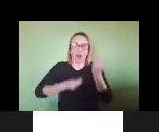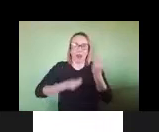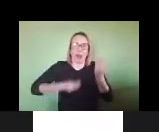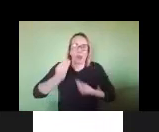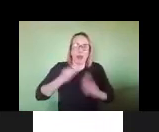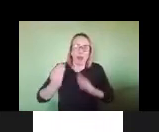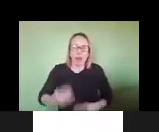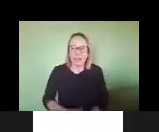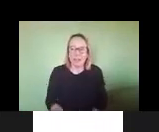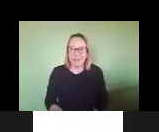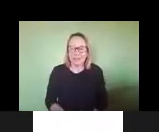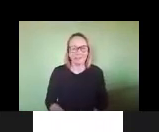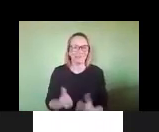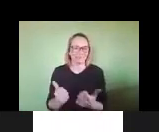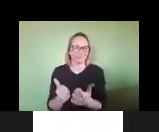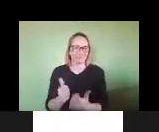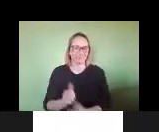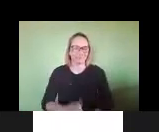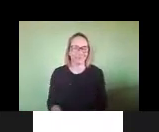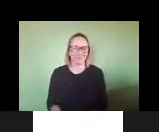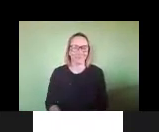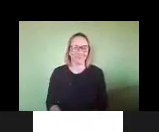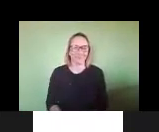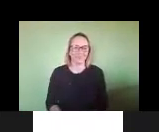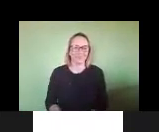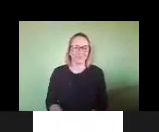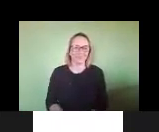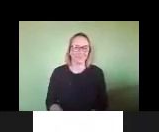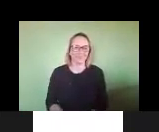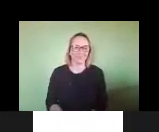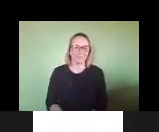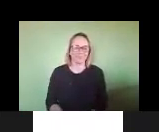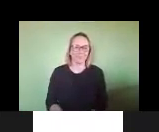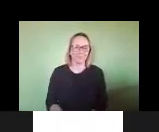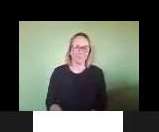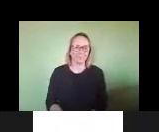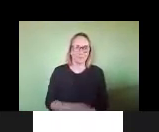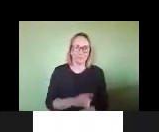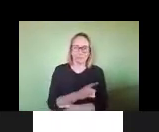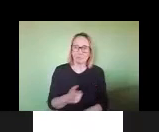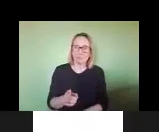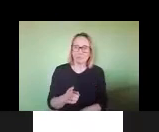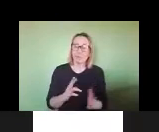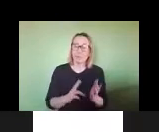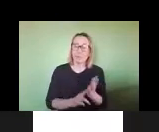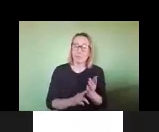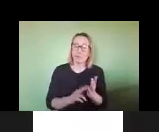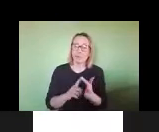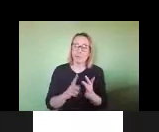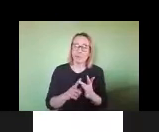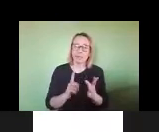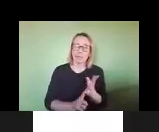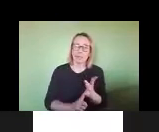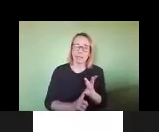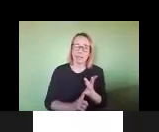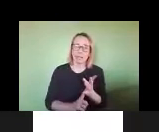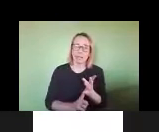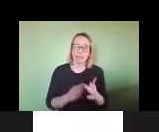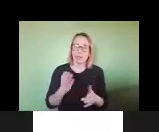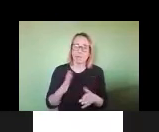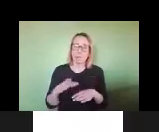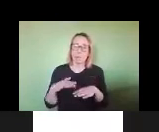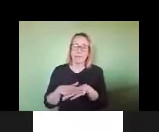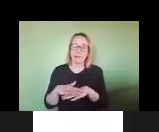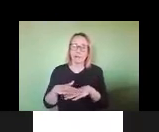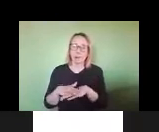dial. No, you're all right. I'll just give you Neil from one of our networks in